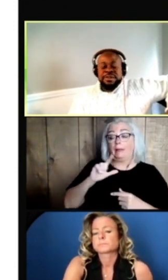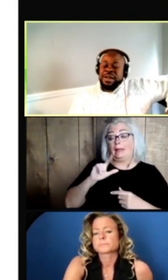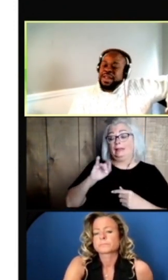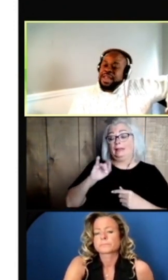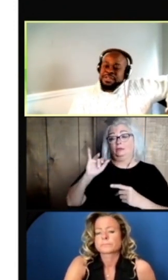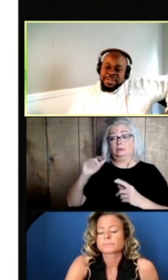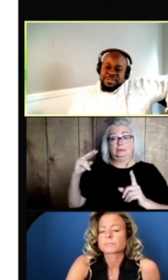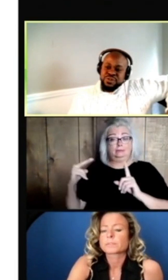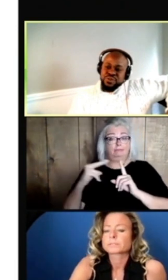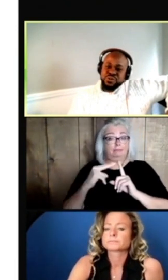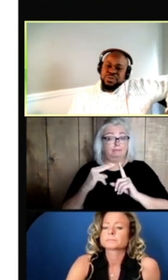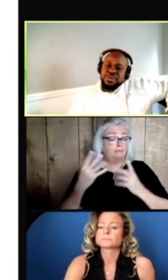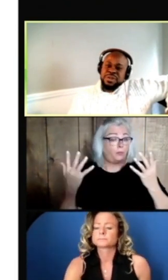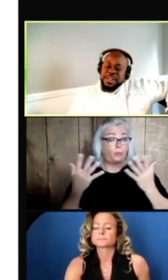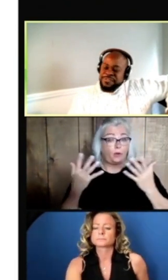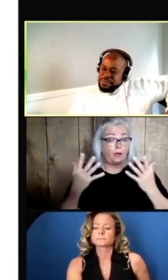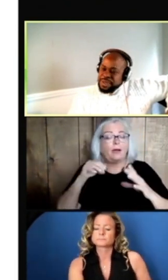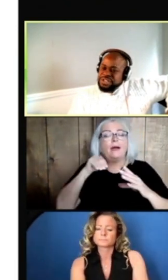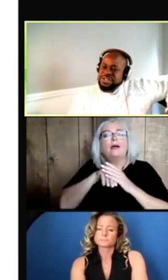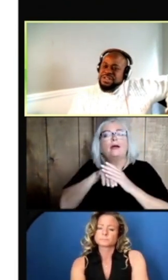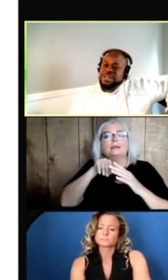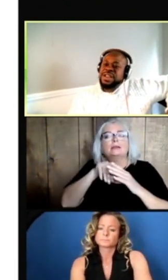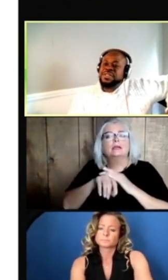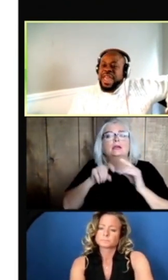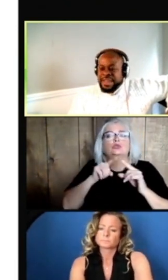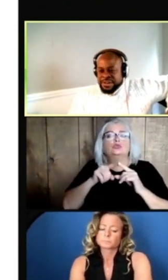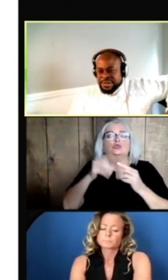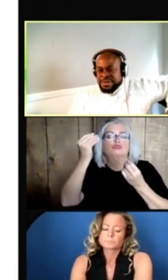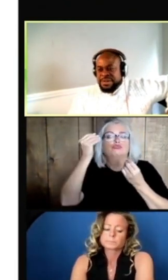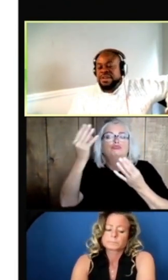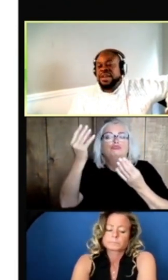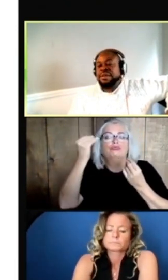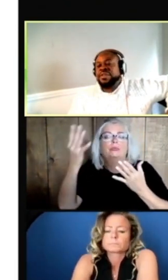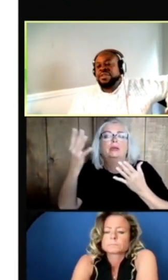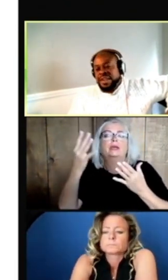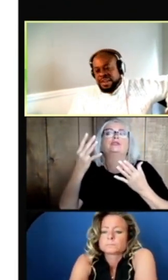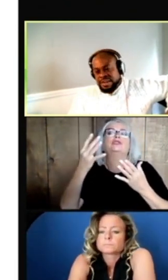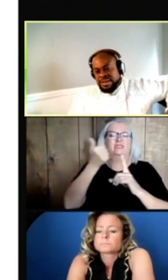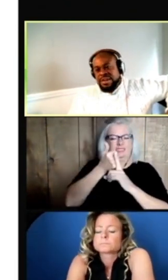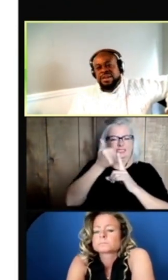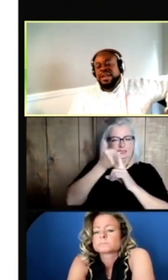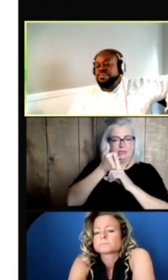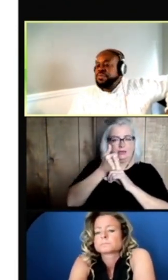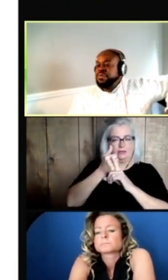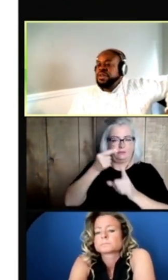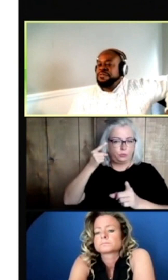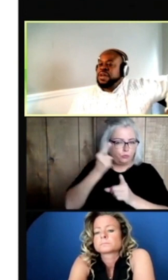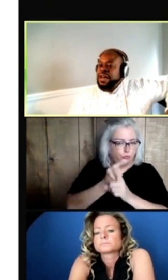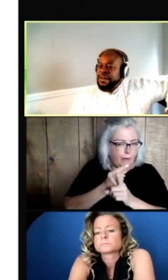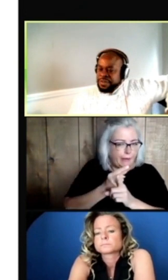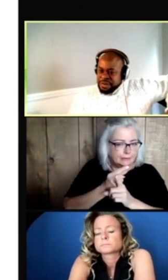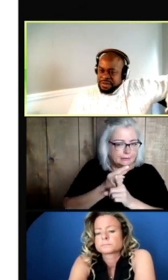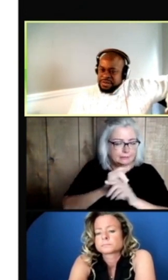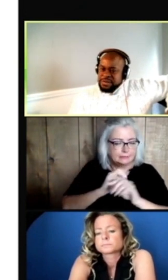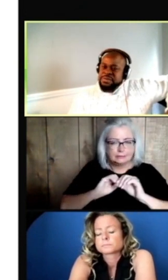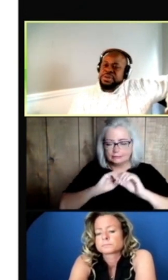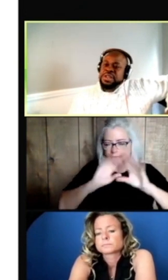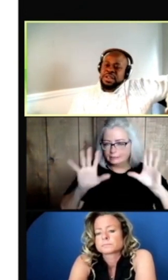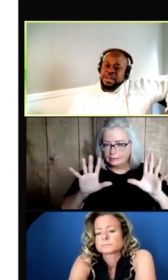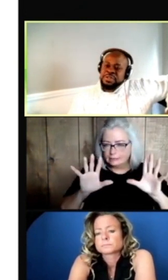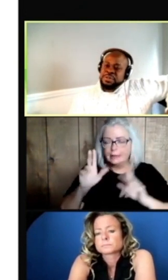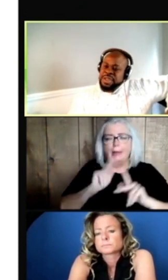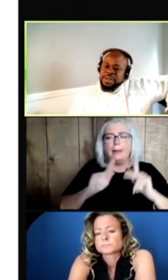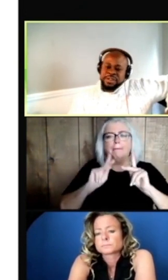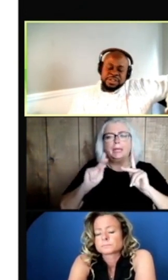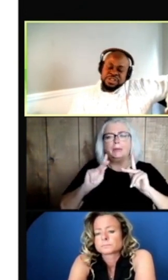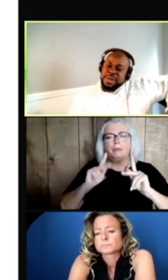is really about access to information that is accurate and not misleading, that people can feel confident in when